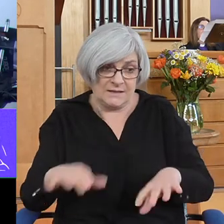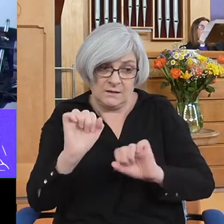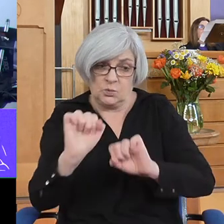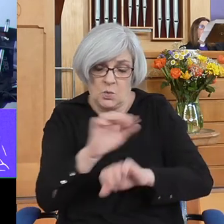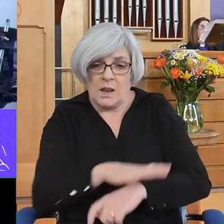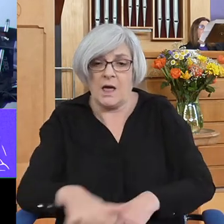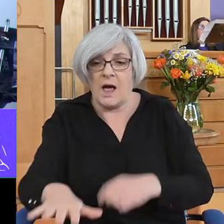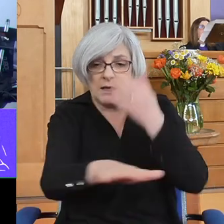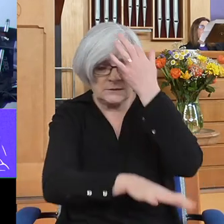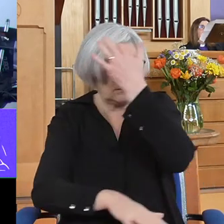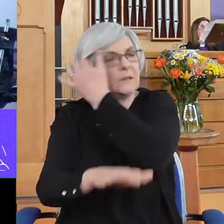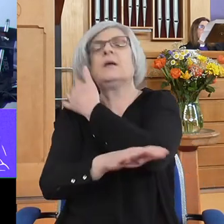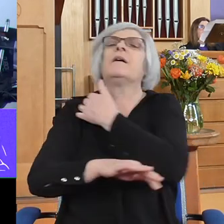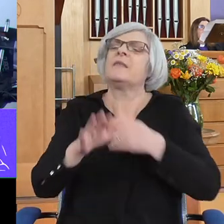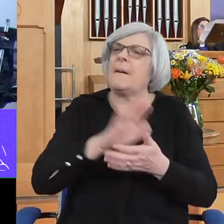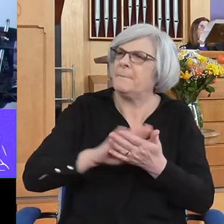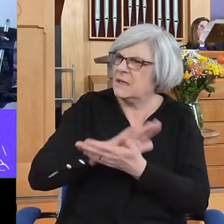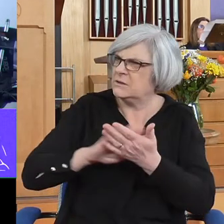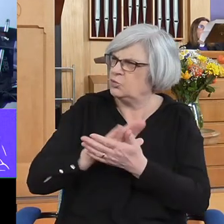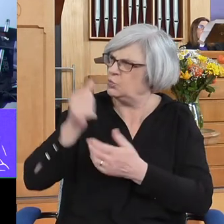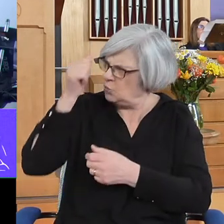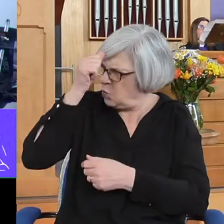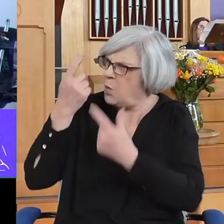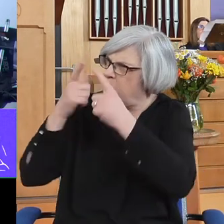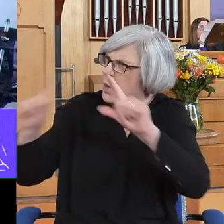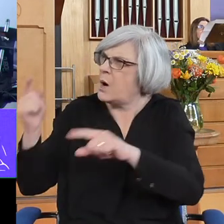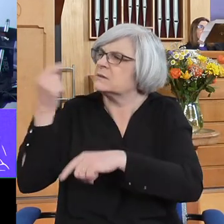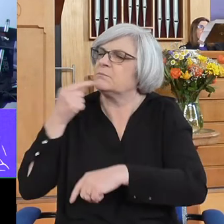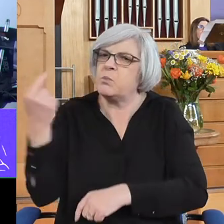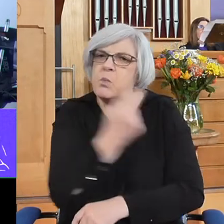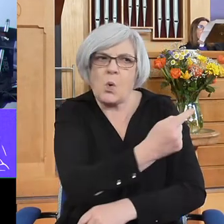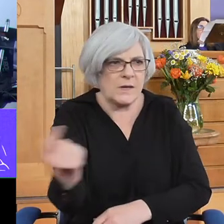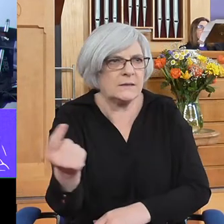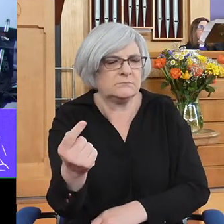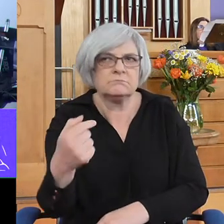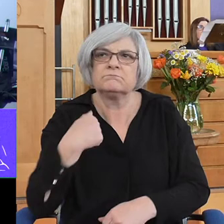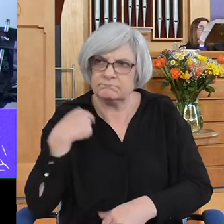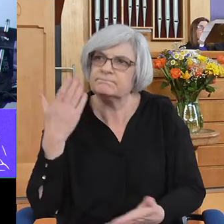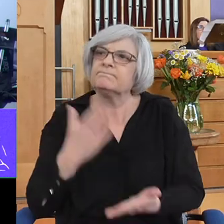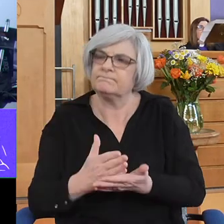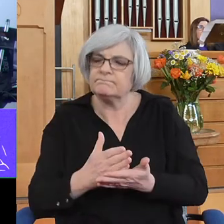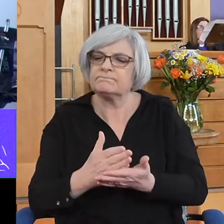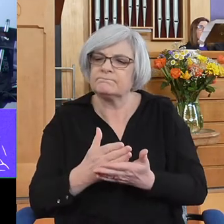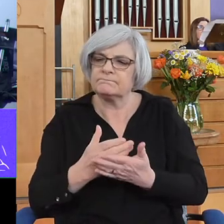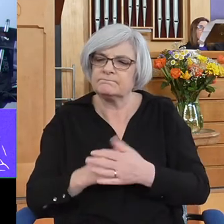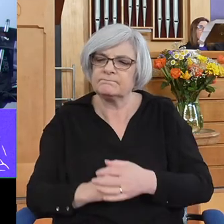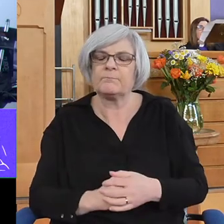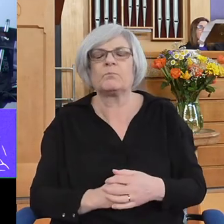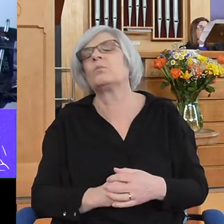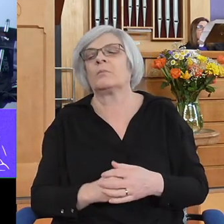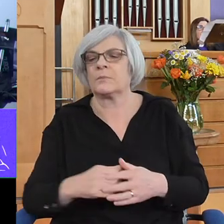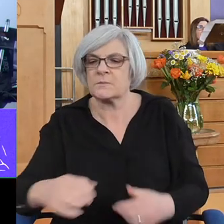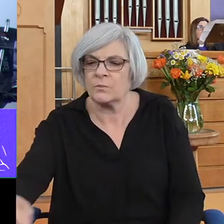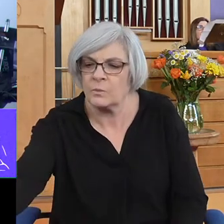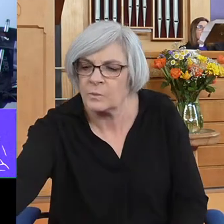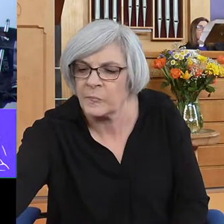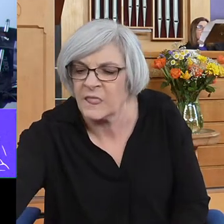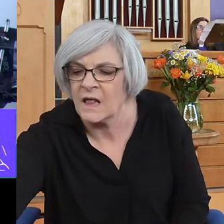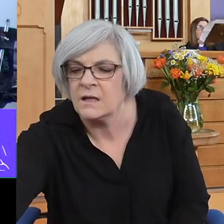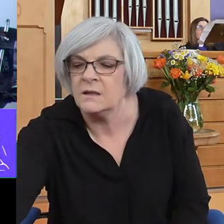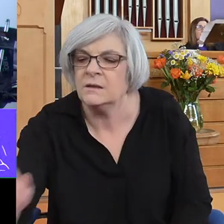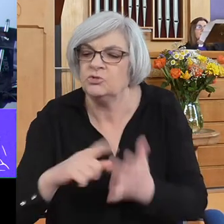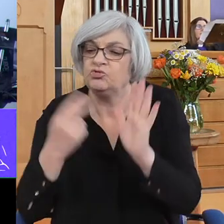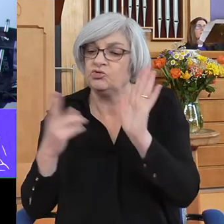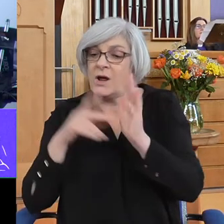you will know that I, the Lord, have spoken, and I have done it, declares the Lord. And from John 11, when